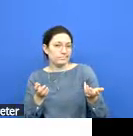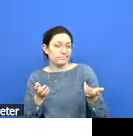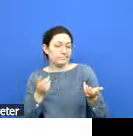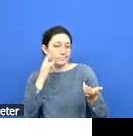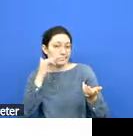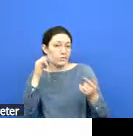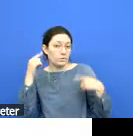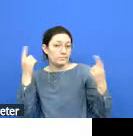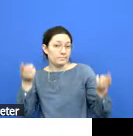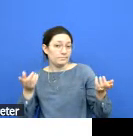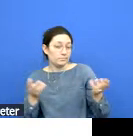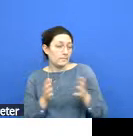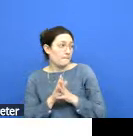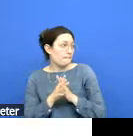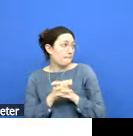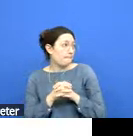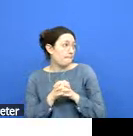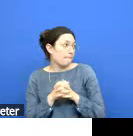I